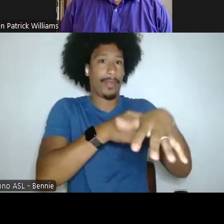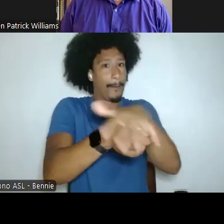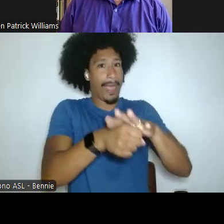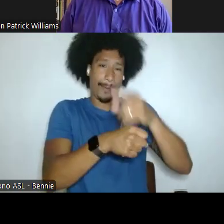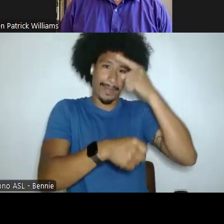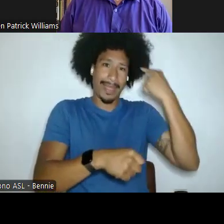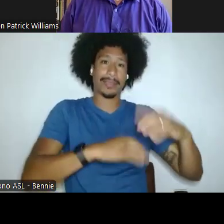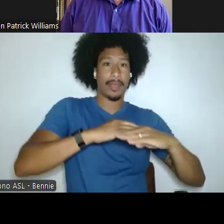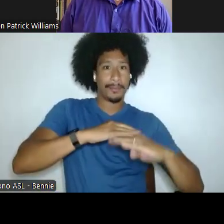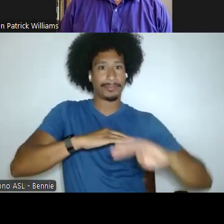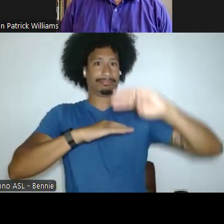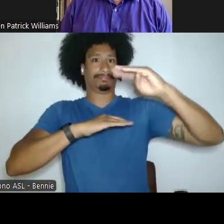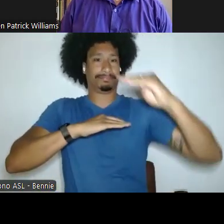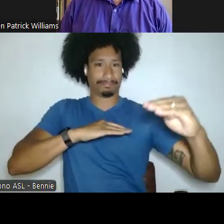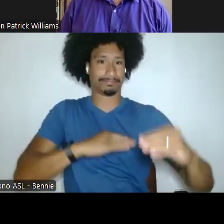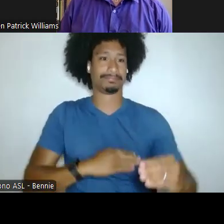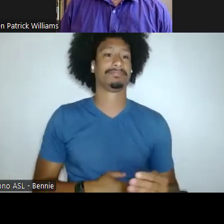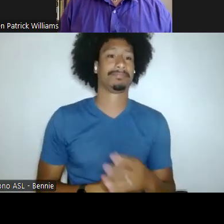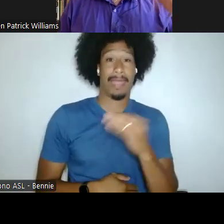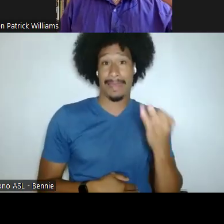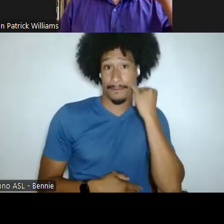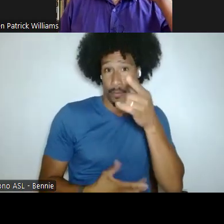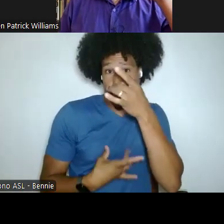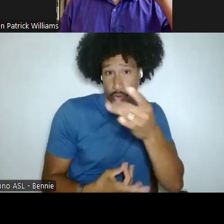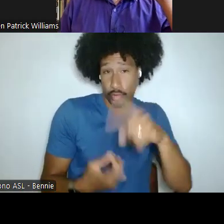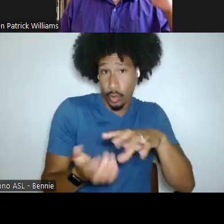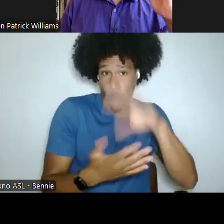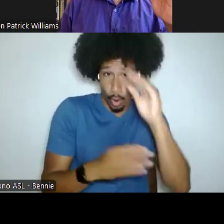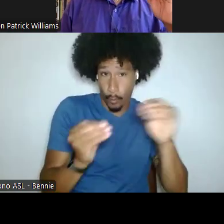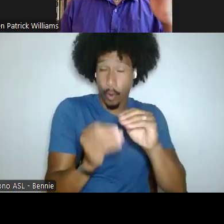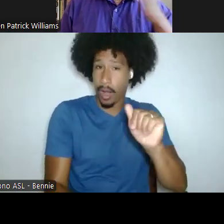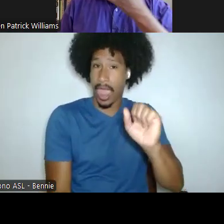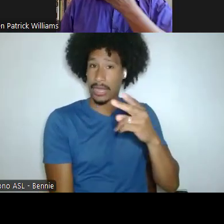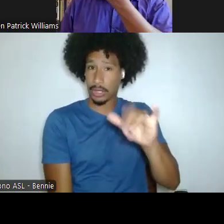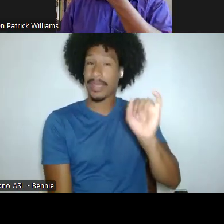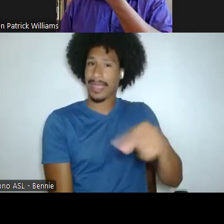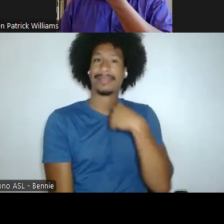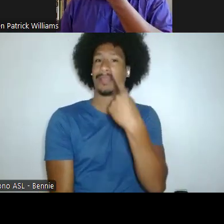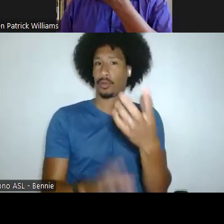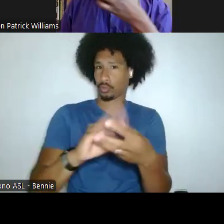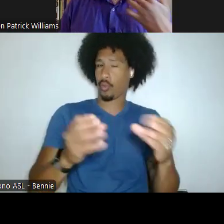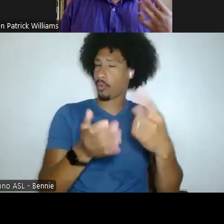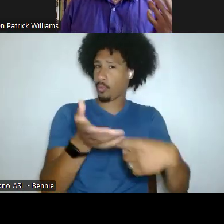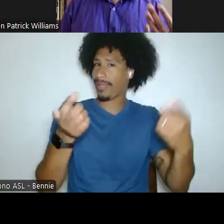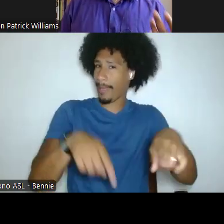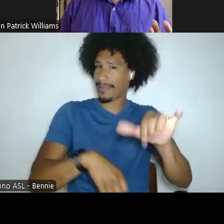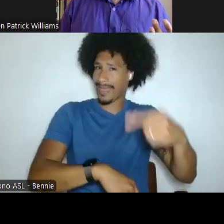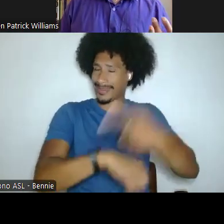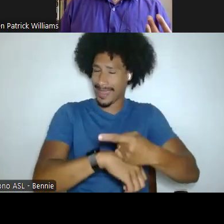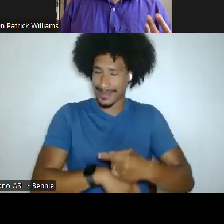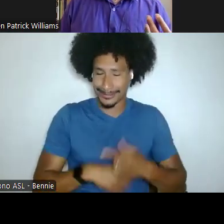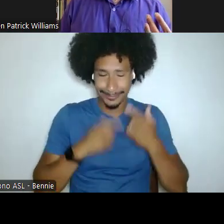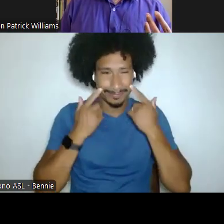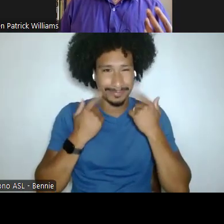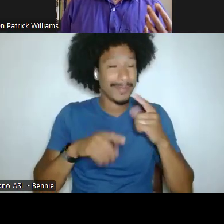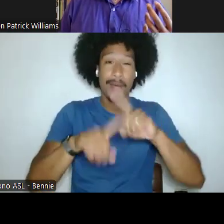Q&A, if you are interested in learning more about that, Ashley can tell you the story of what had to happen that day. But even that moment